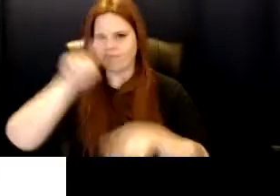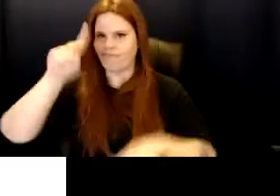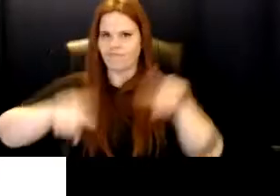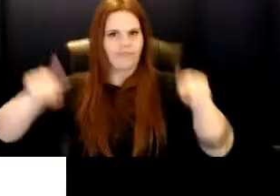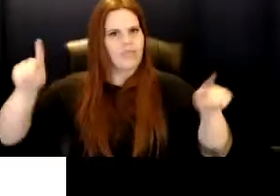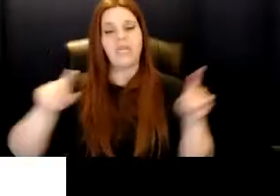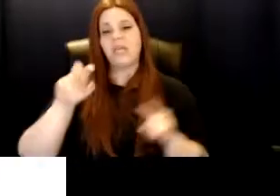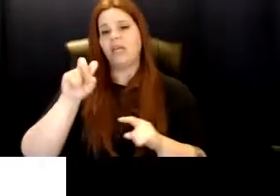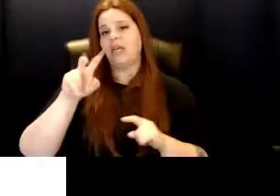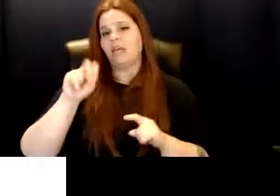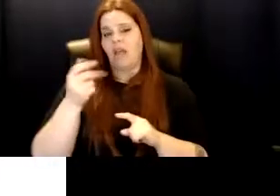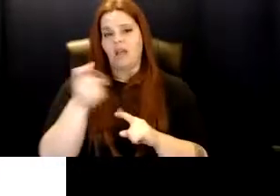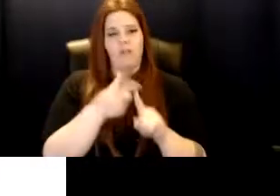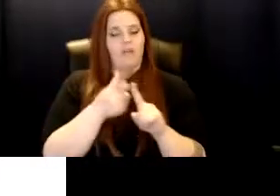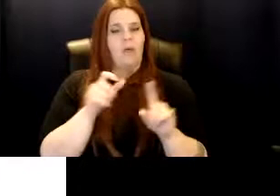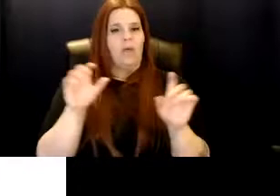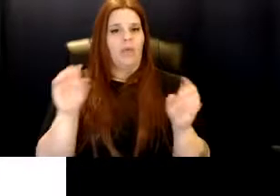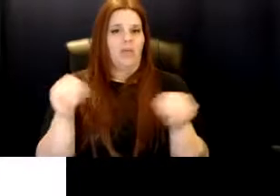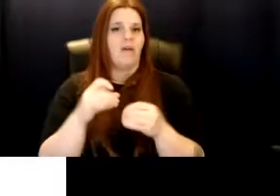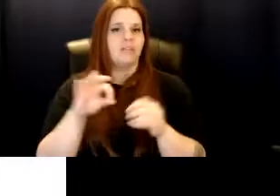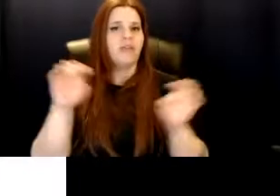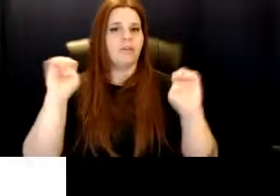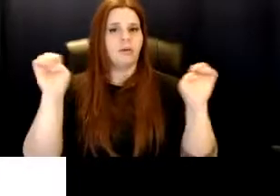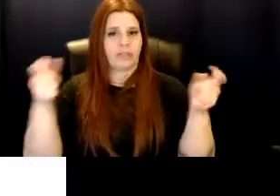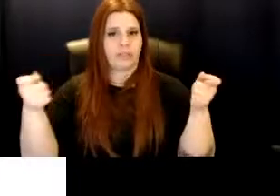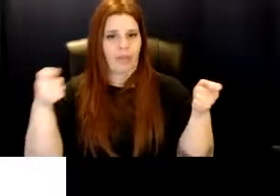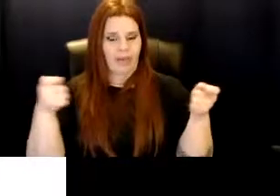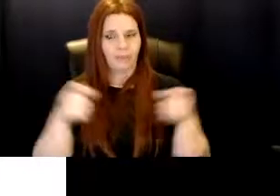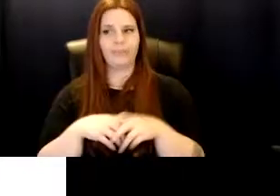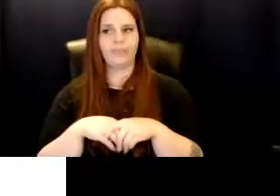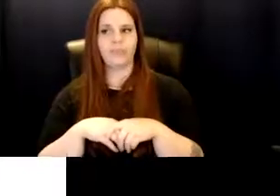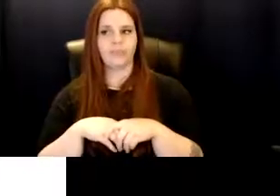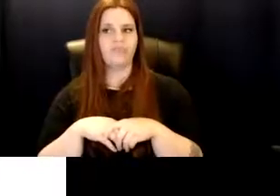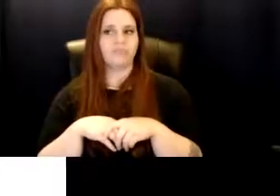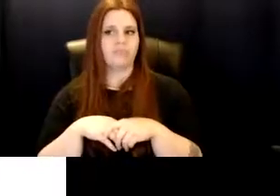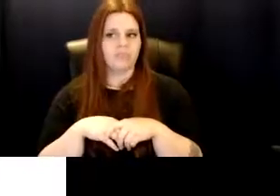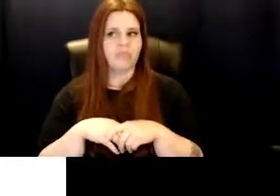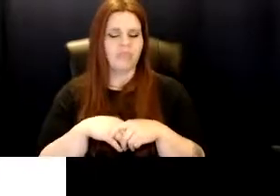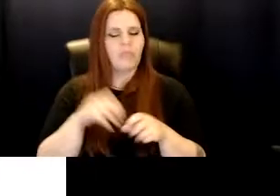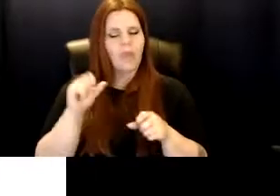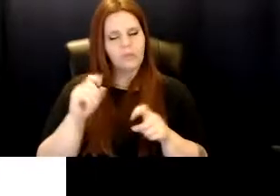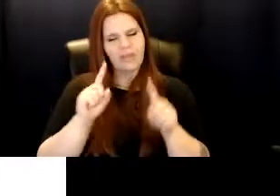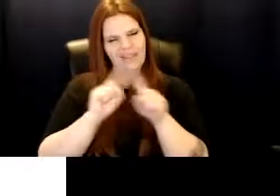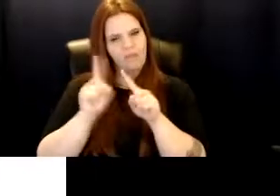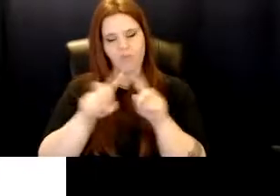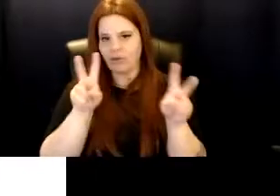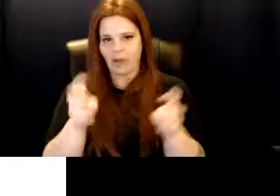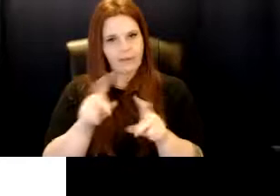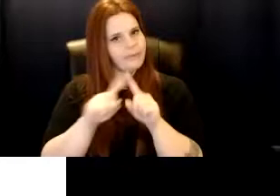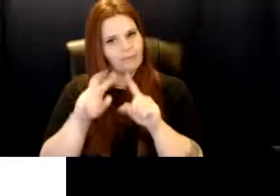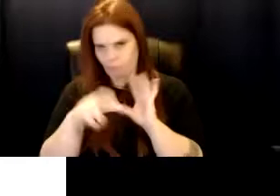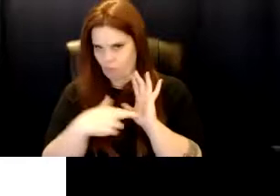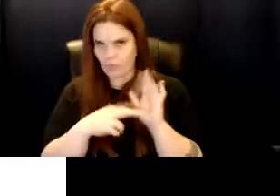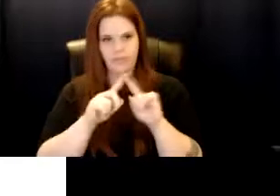even a few from the Office of Emergency Management. So they had different titles, different roles, different